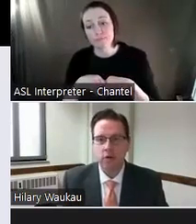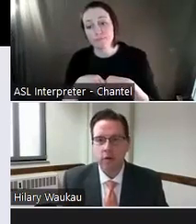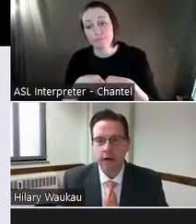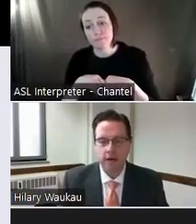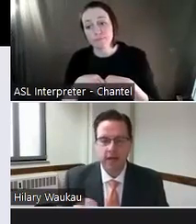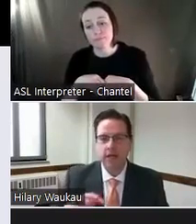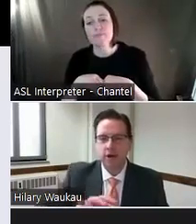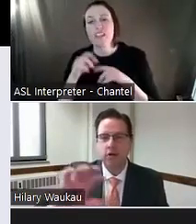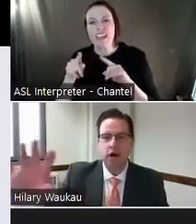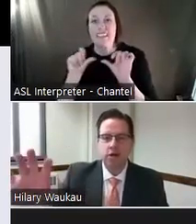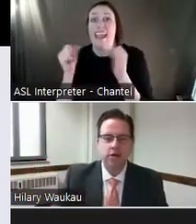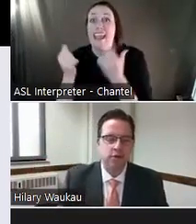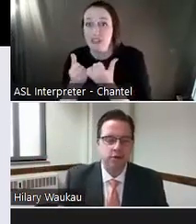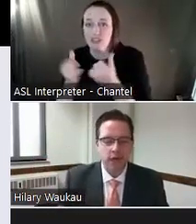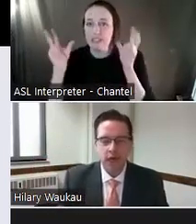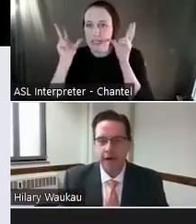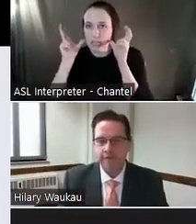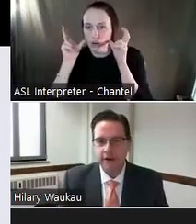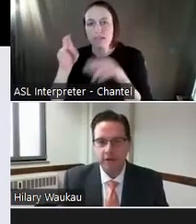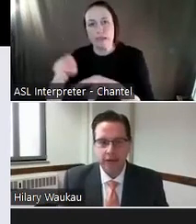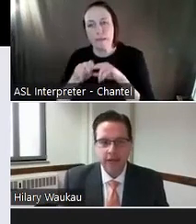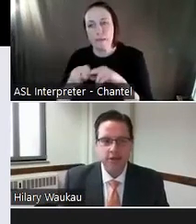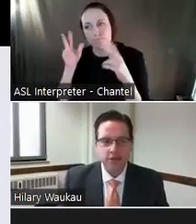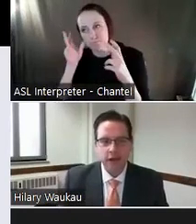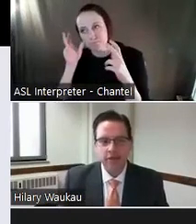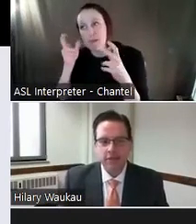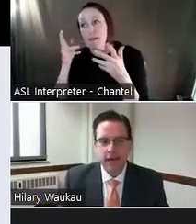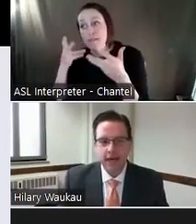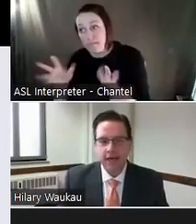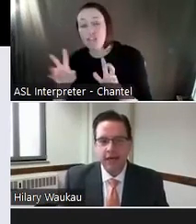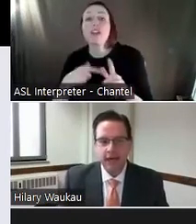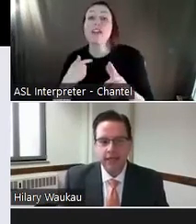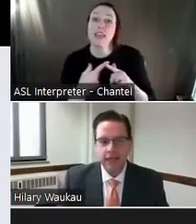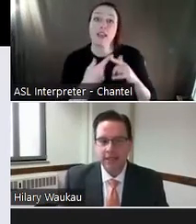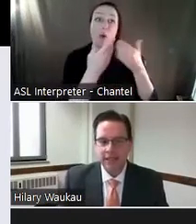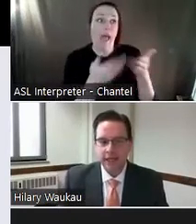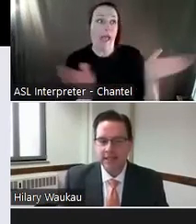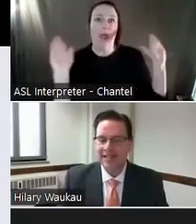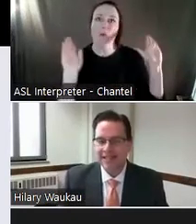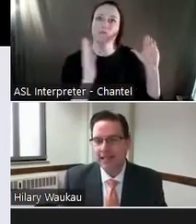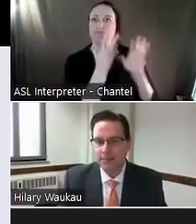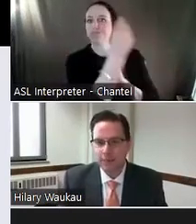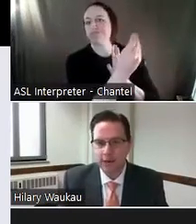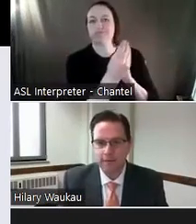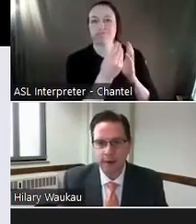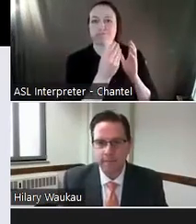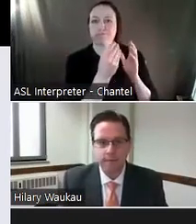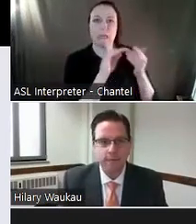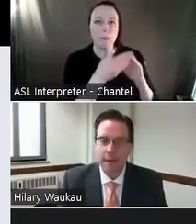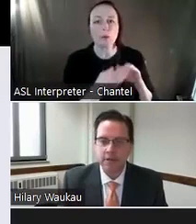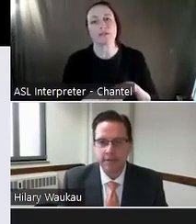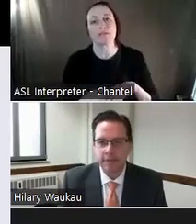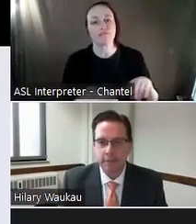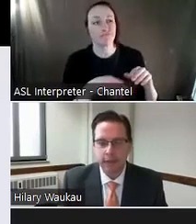roadshow, where they then go on to various locations throughout the state to solicit input